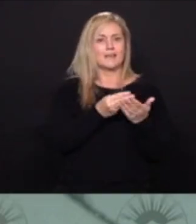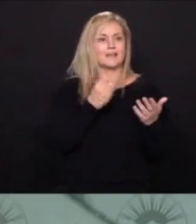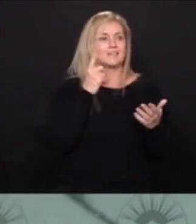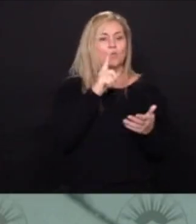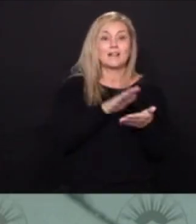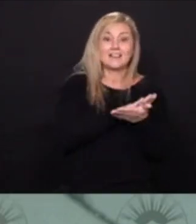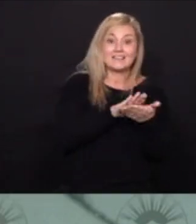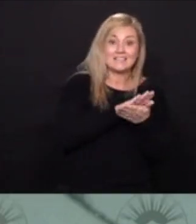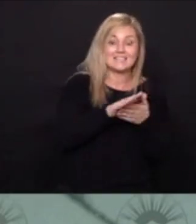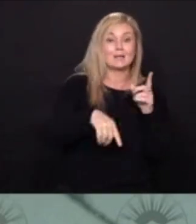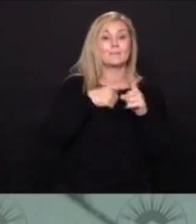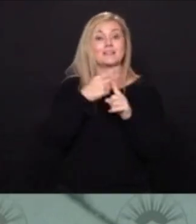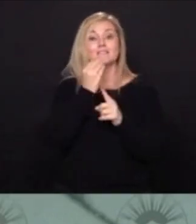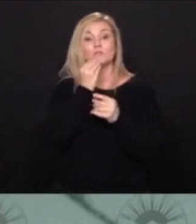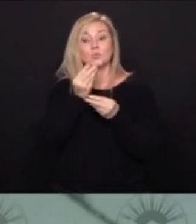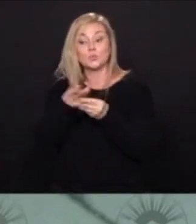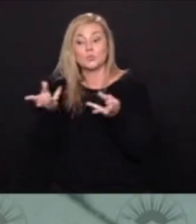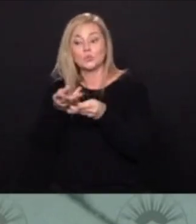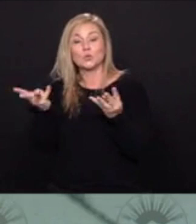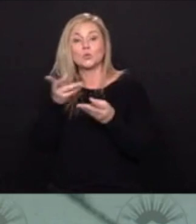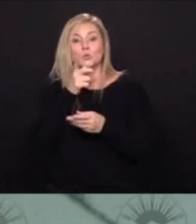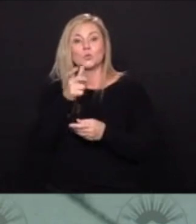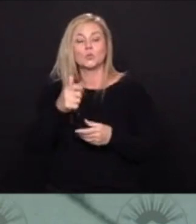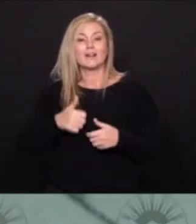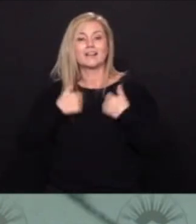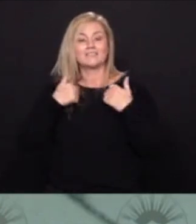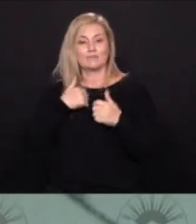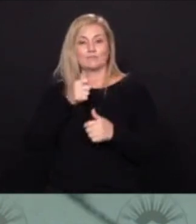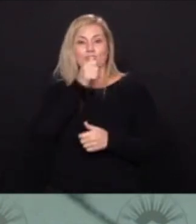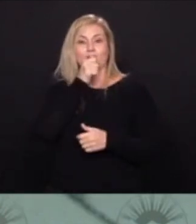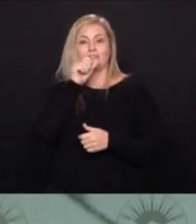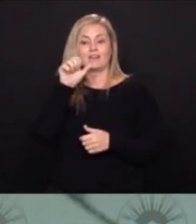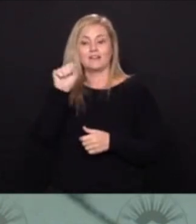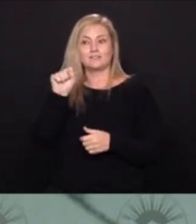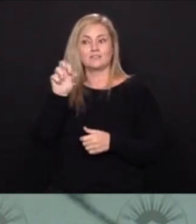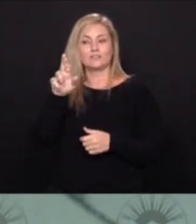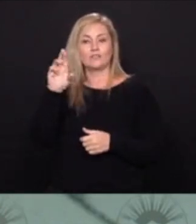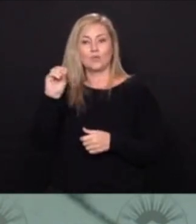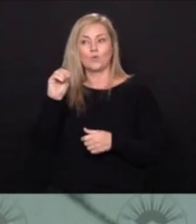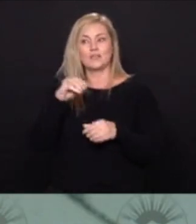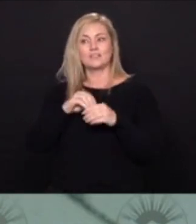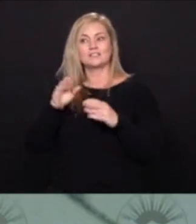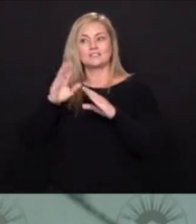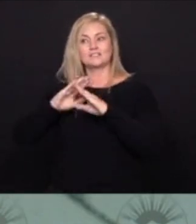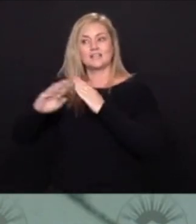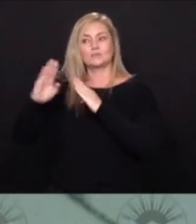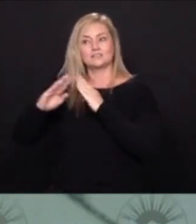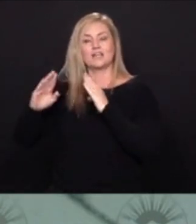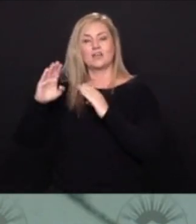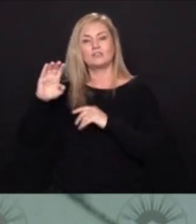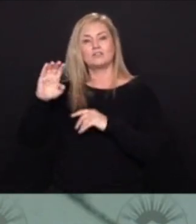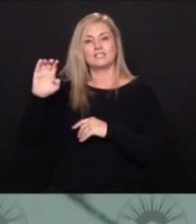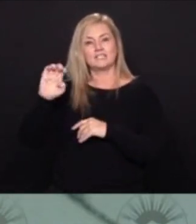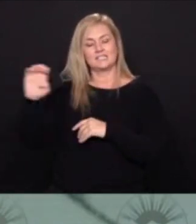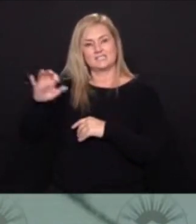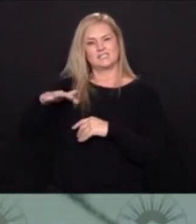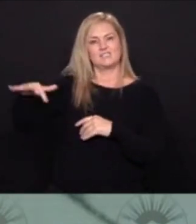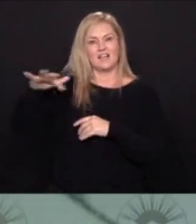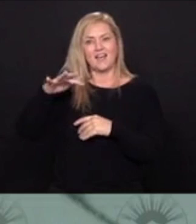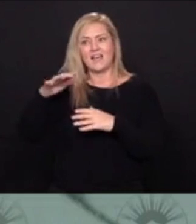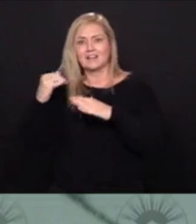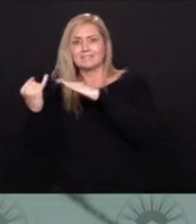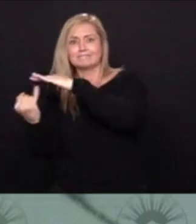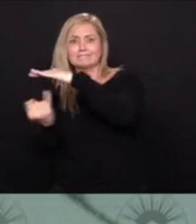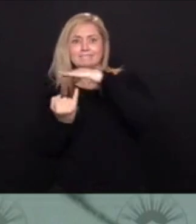meals each day to support those living in private SROs in the downtown east side. We are supporting the work of peers